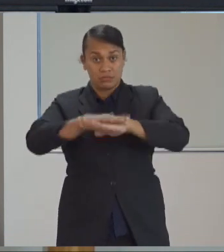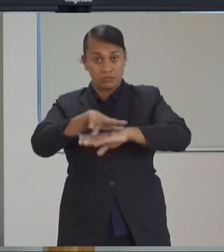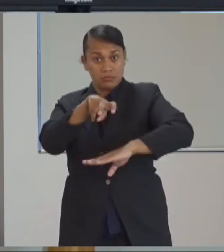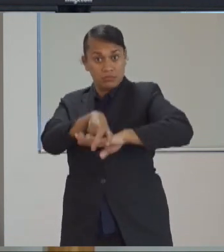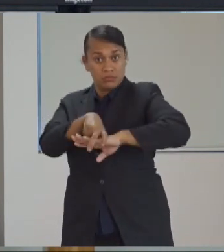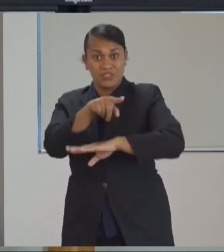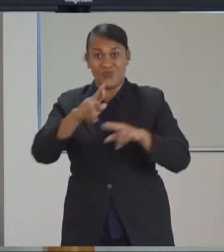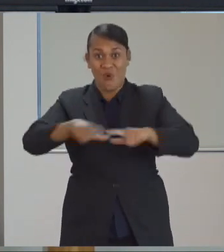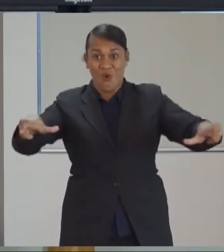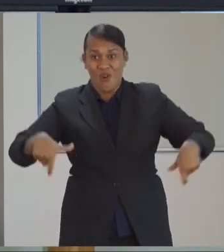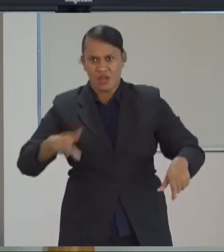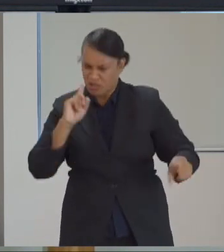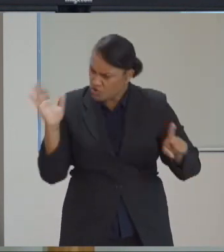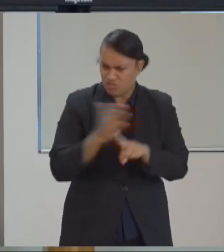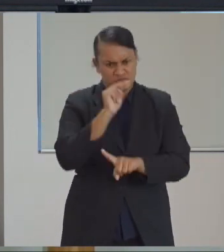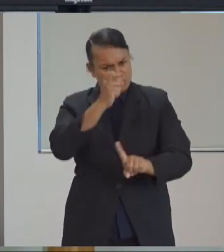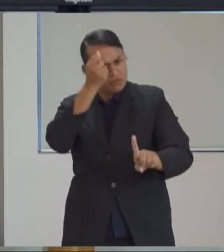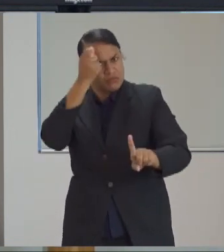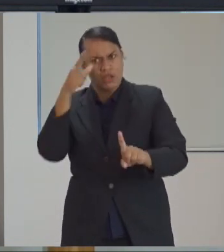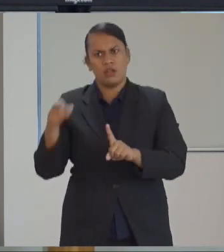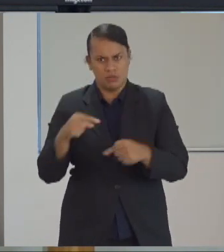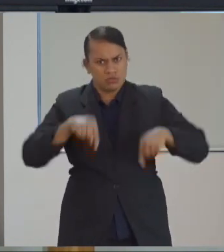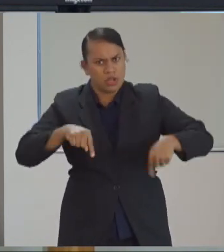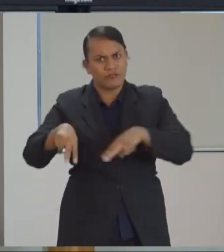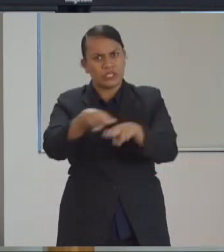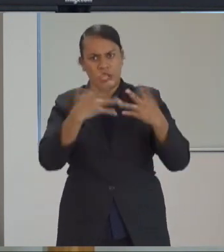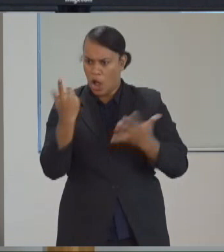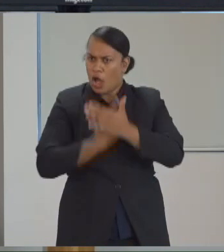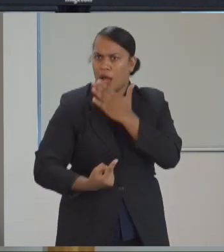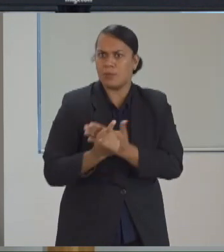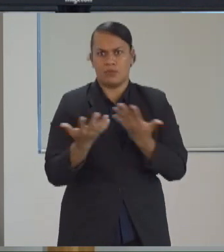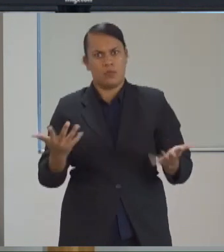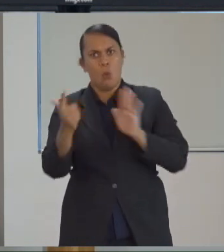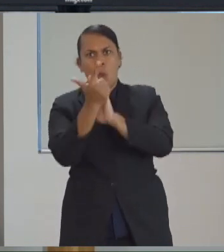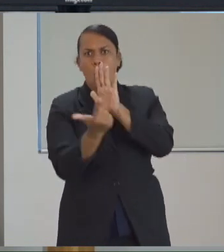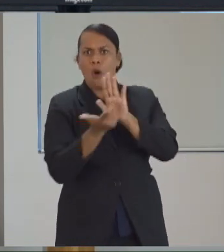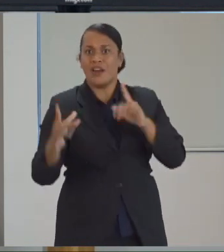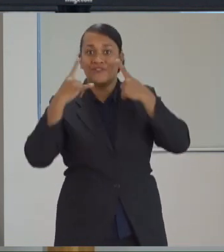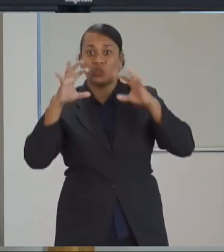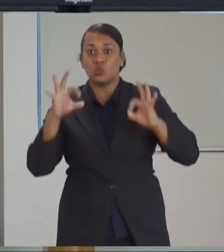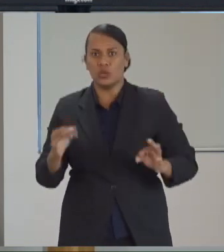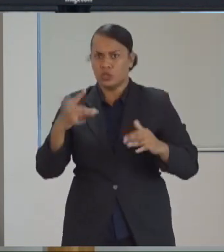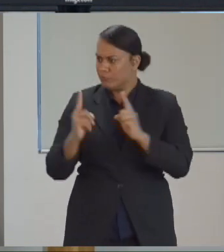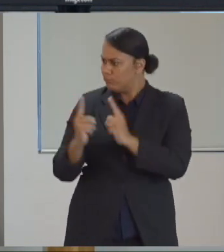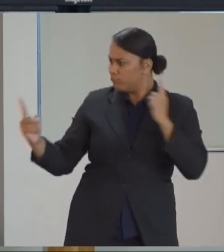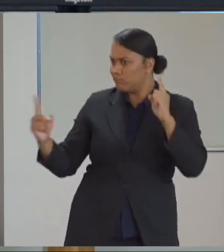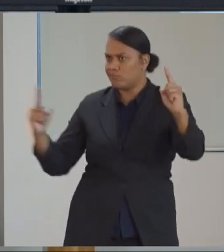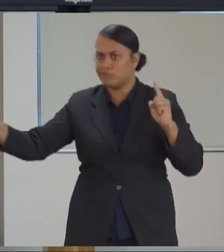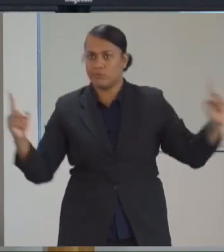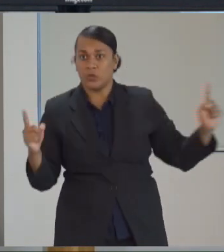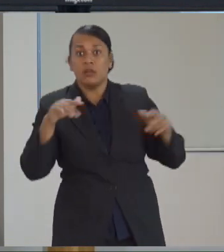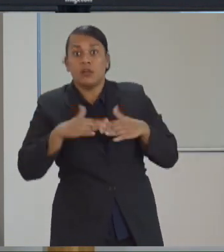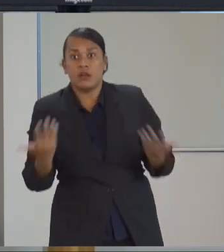Everybody understands the seriousness of what is happening in Fiji. All of you are standing away so far away. This never happened in press